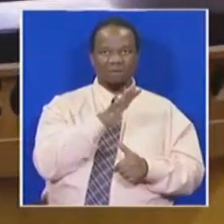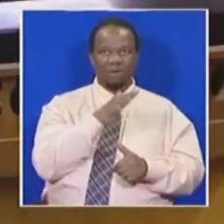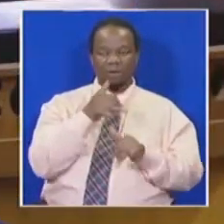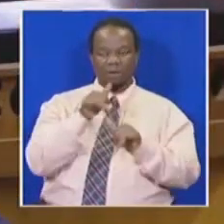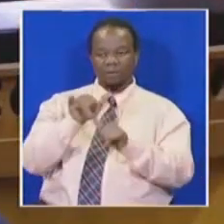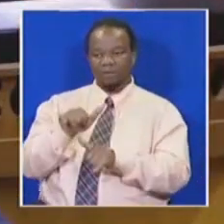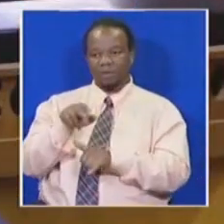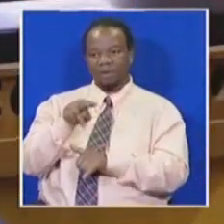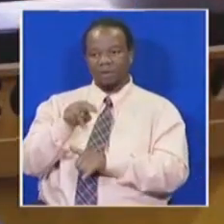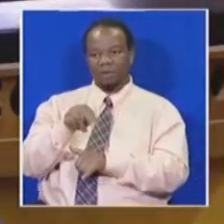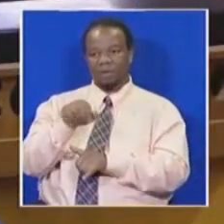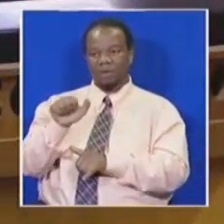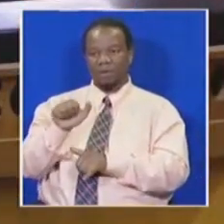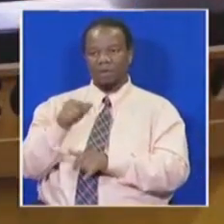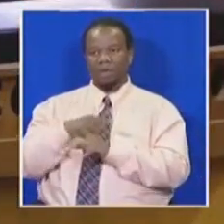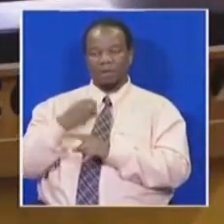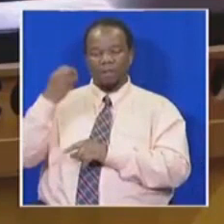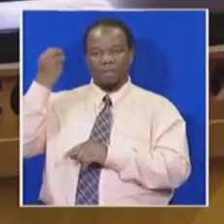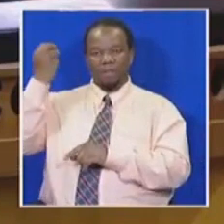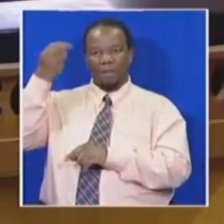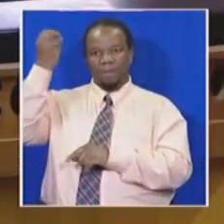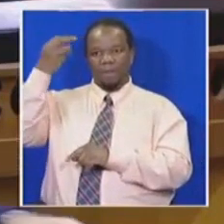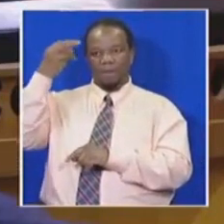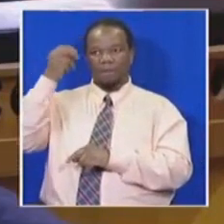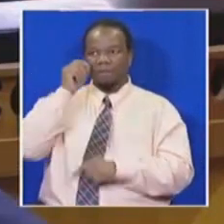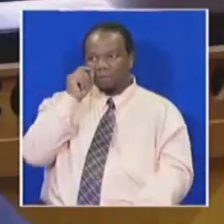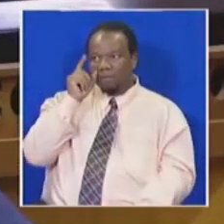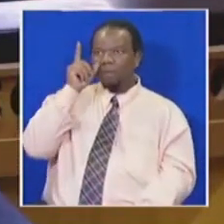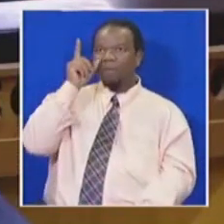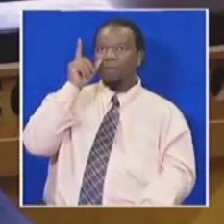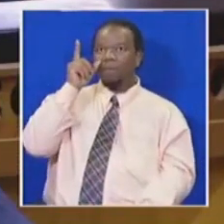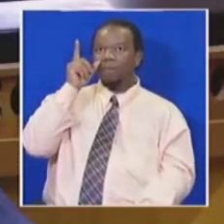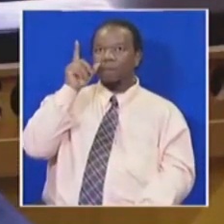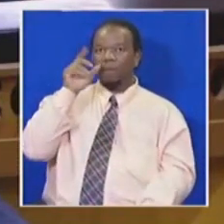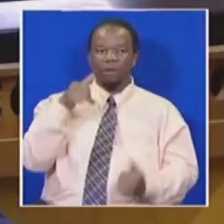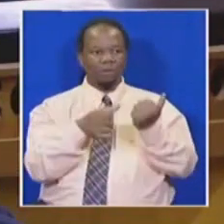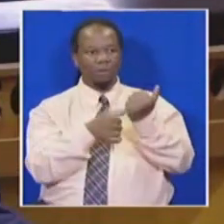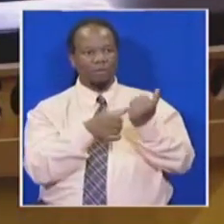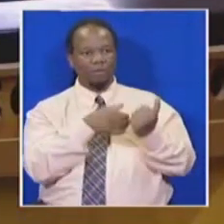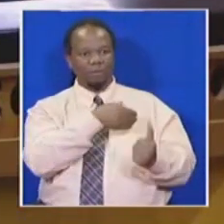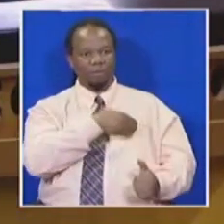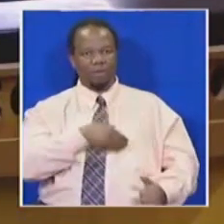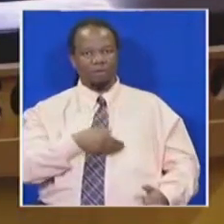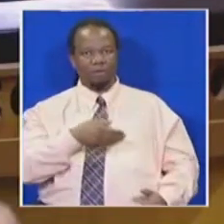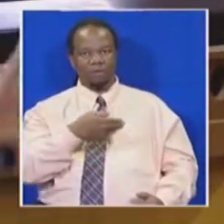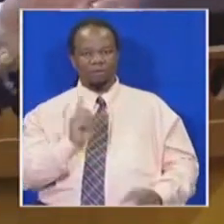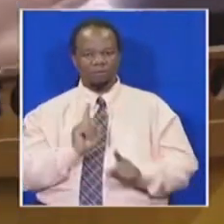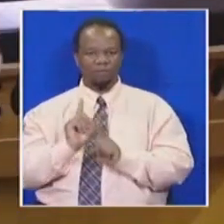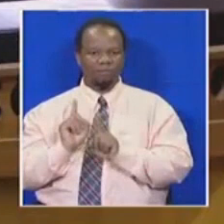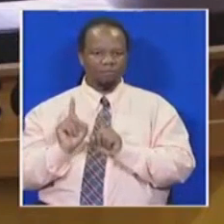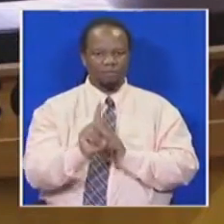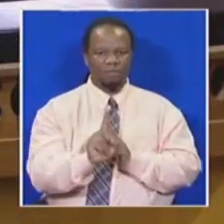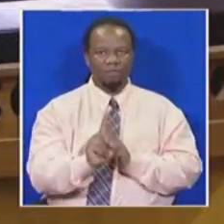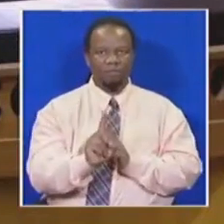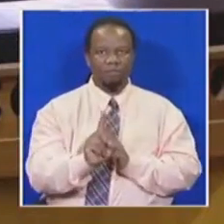The bells are ringing. I look up and I see the Deputy President. He rushed in through